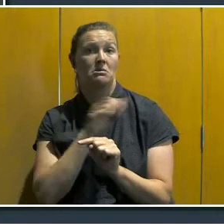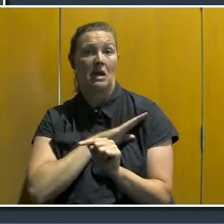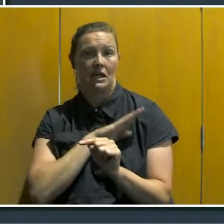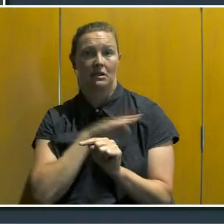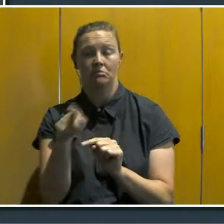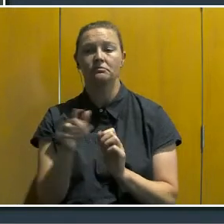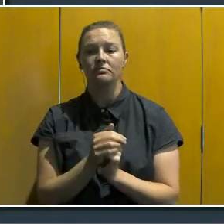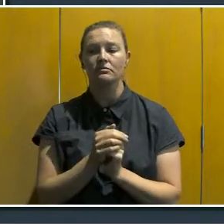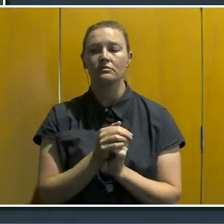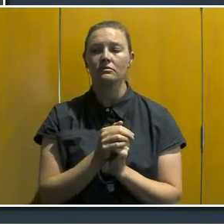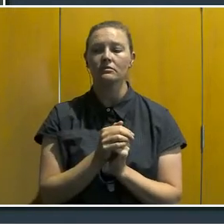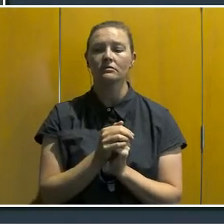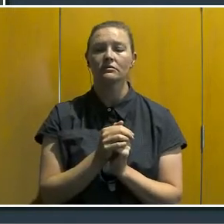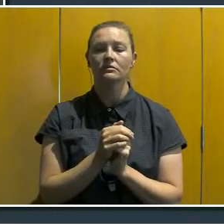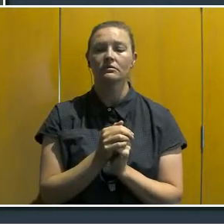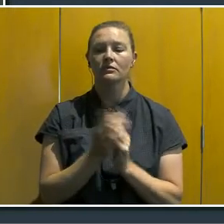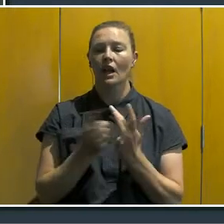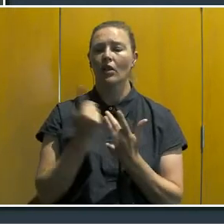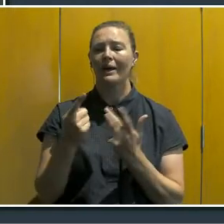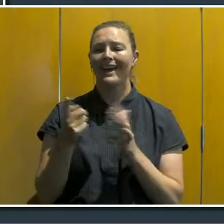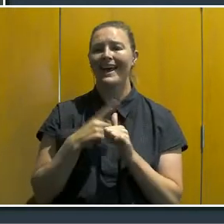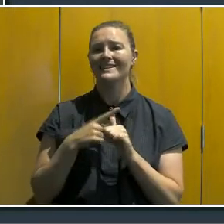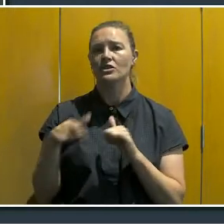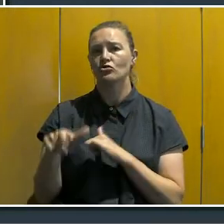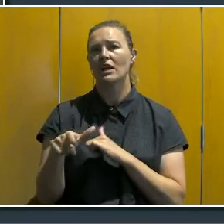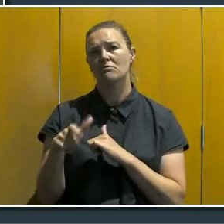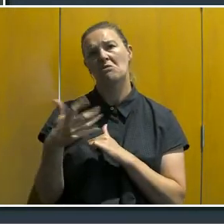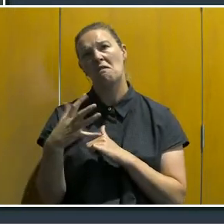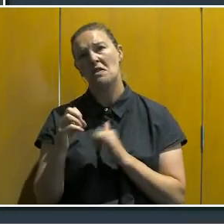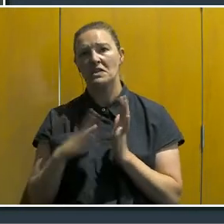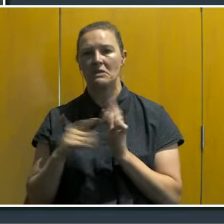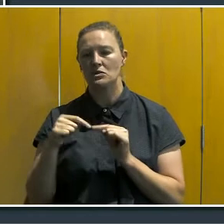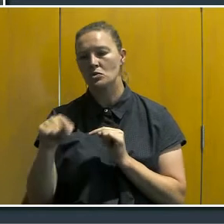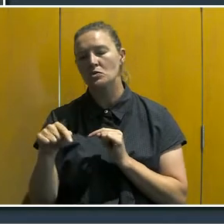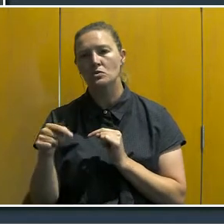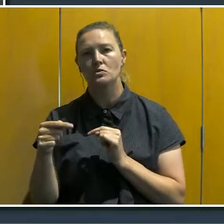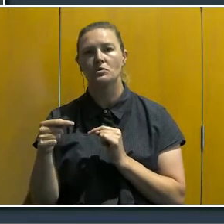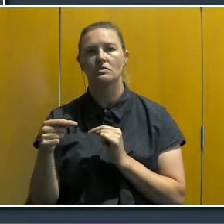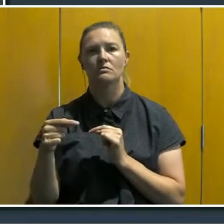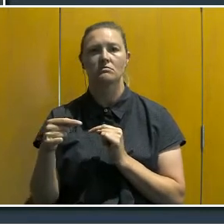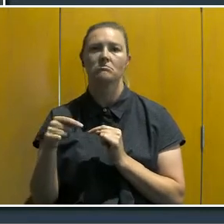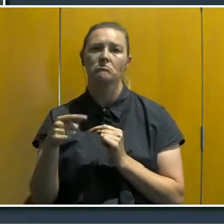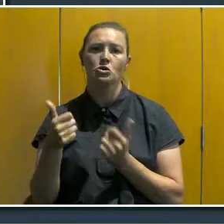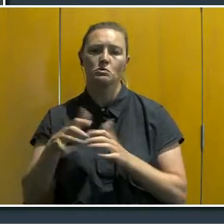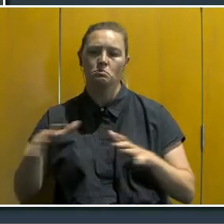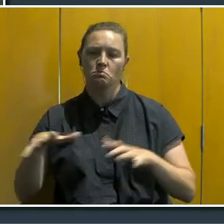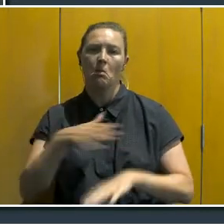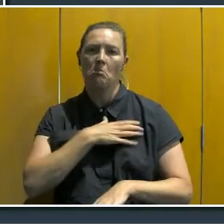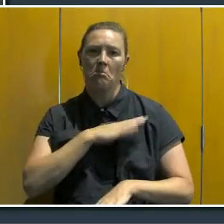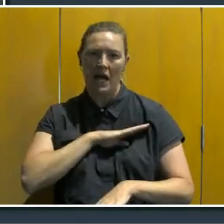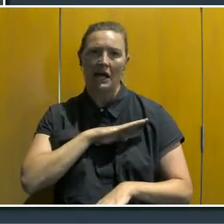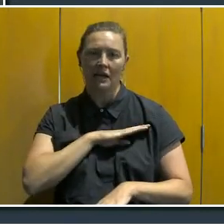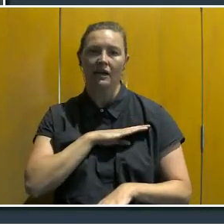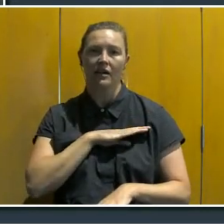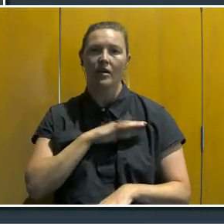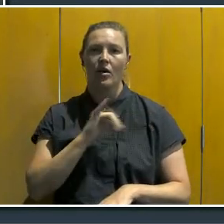park. And one's in Anson Street, which is probably 50 metres from a reasonable sized park, or if you turn